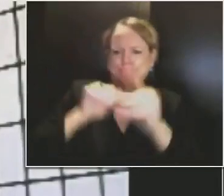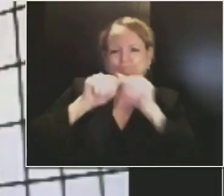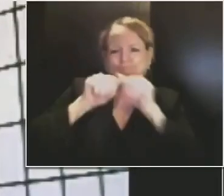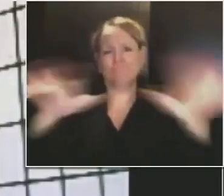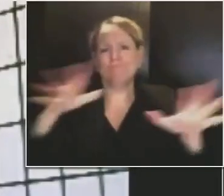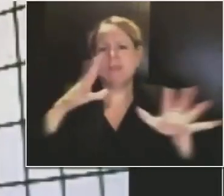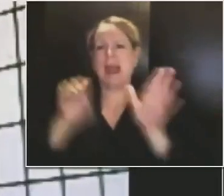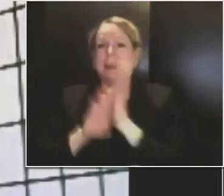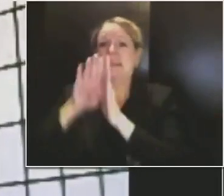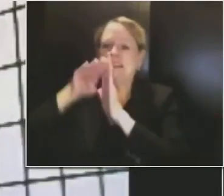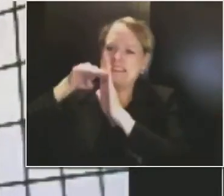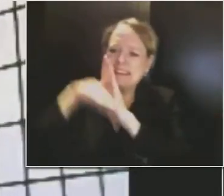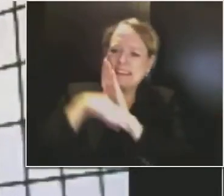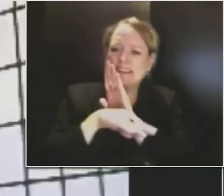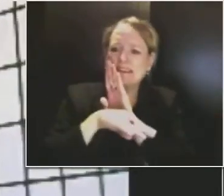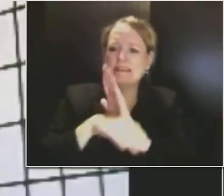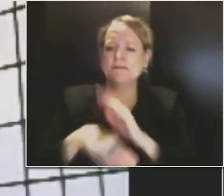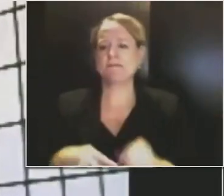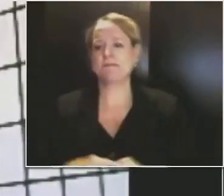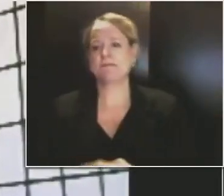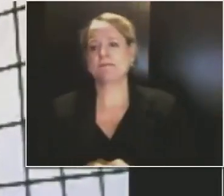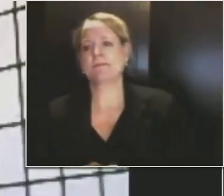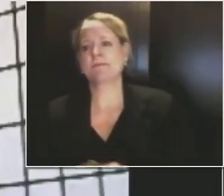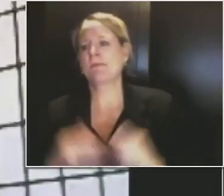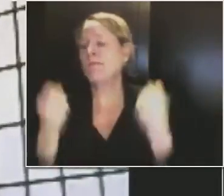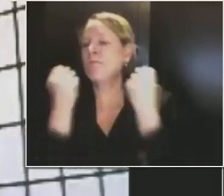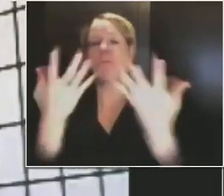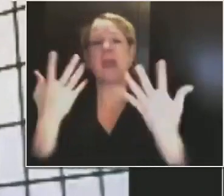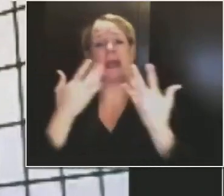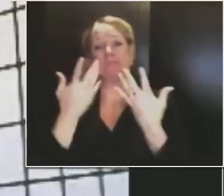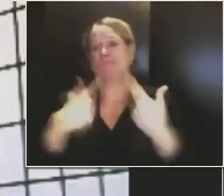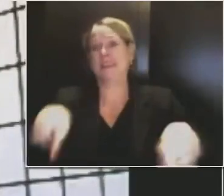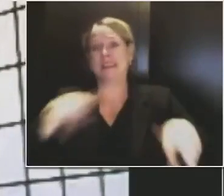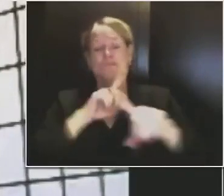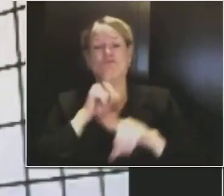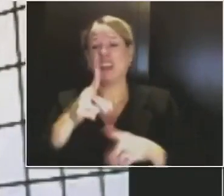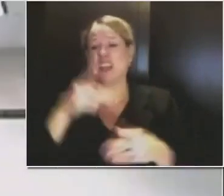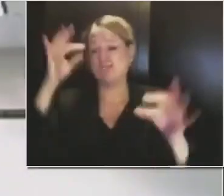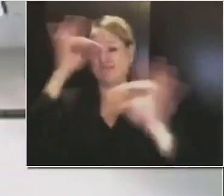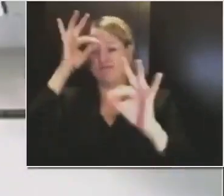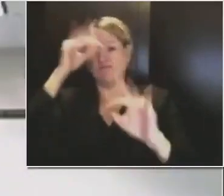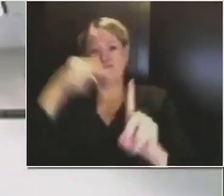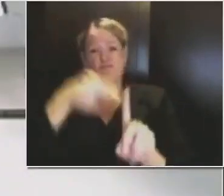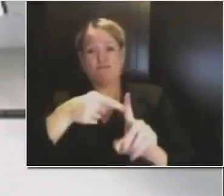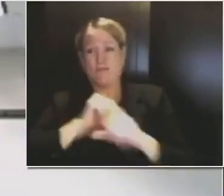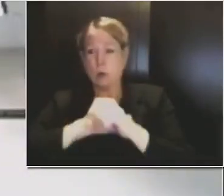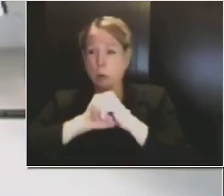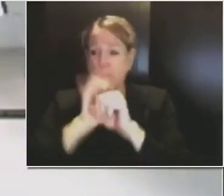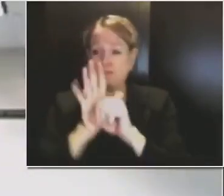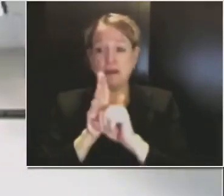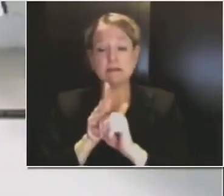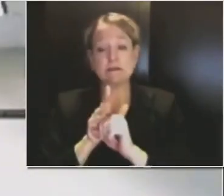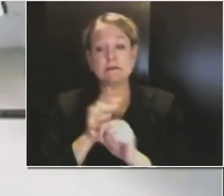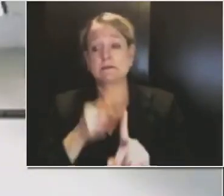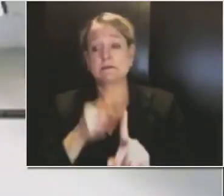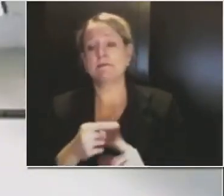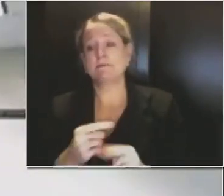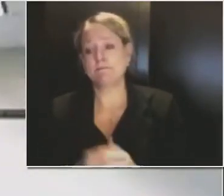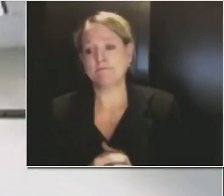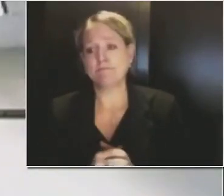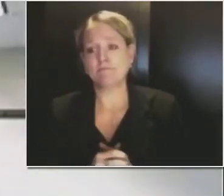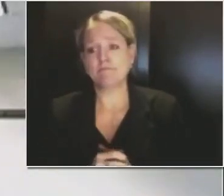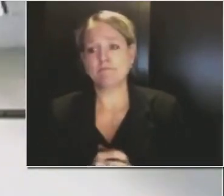And I would just add, clearly over the weekend, we're going to cross the 1,000 mark threshold for deaths. We've